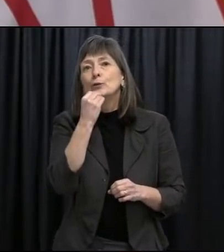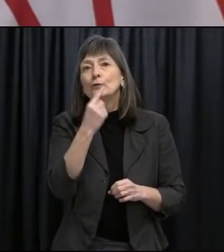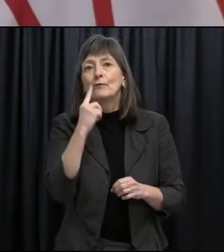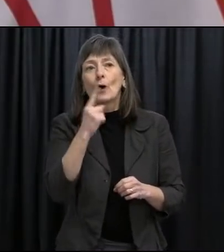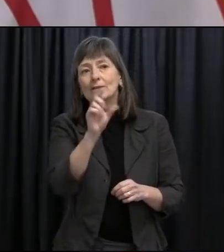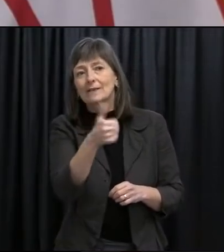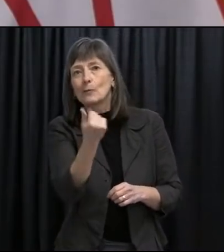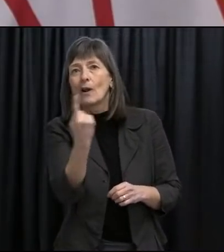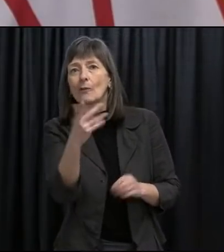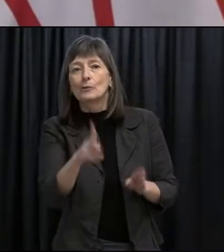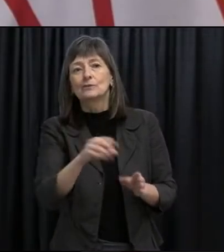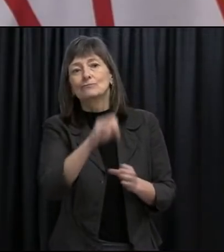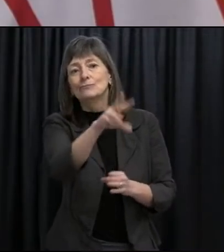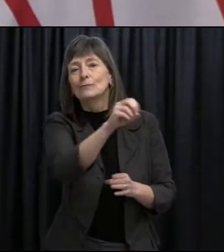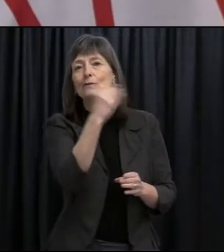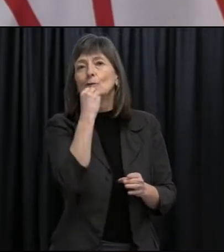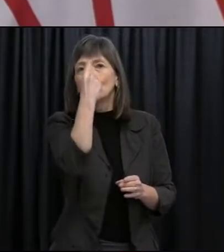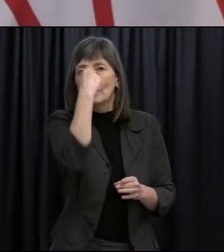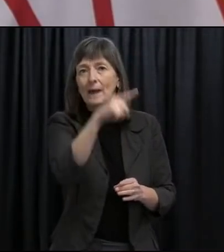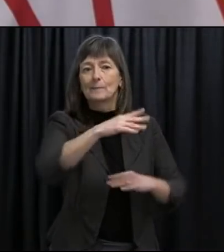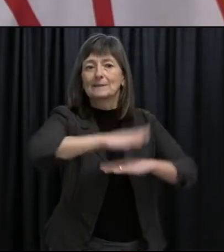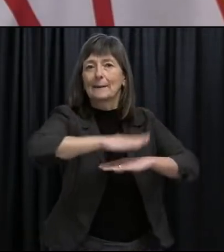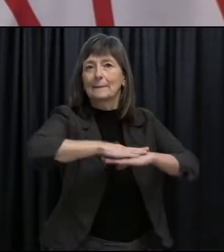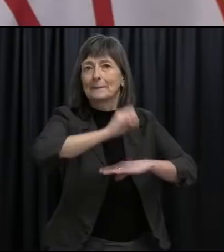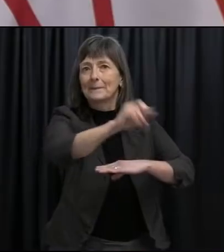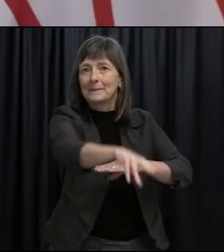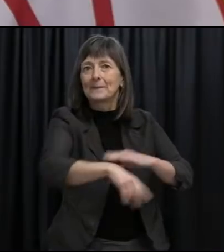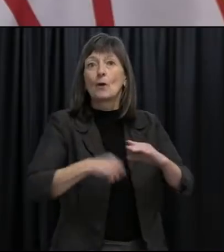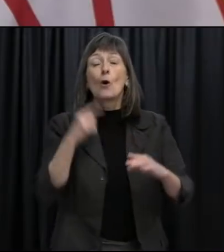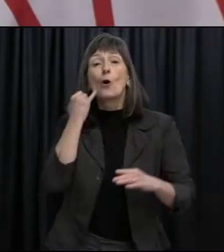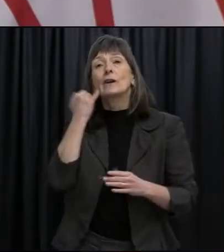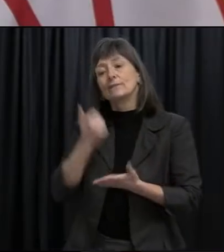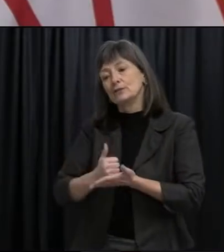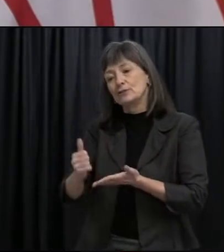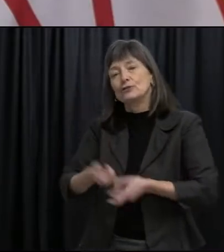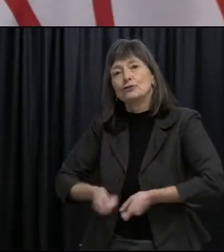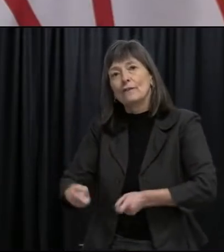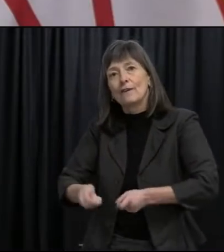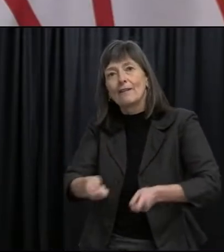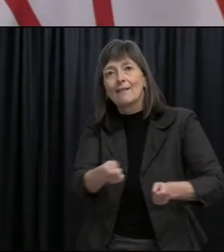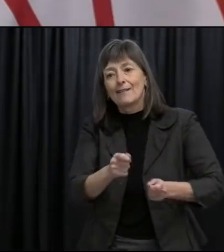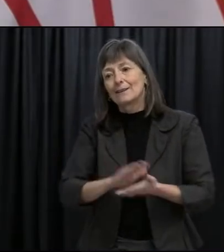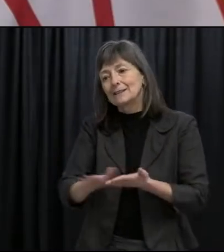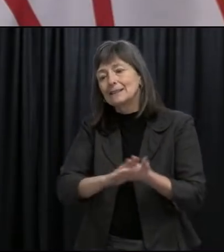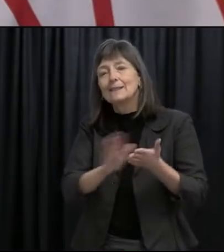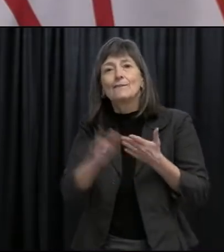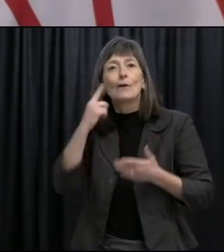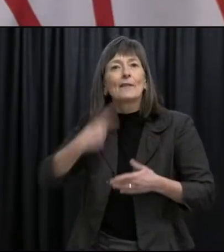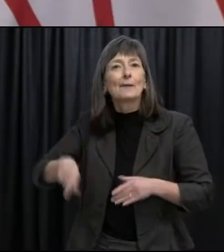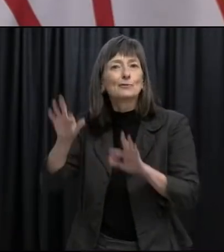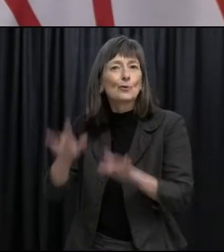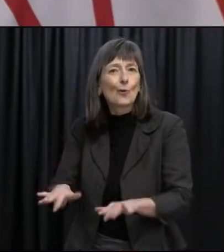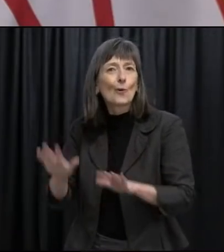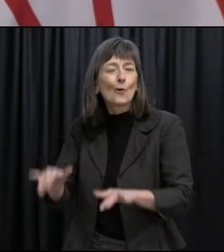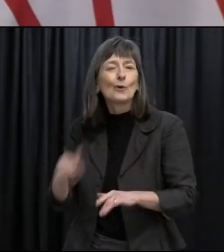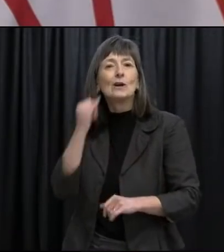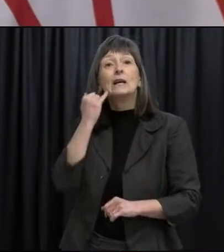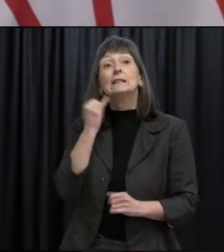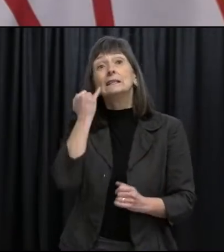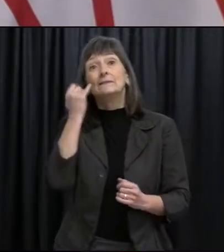driveway, sidewalk, or a path for someone who may find it difficult. Reach out by phone to people who may be isolated or